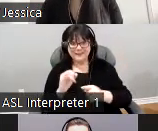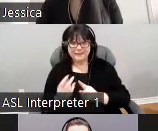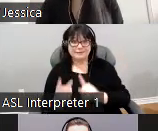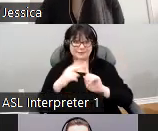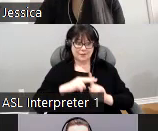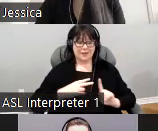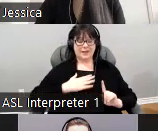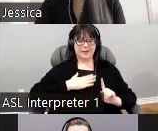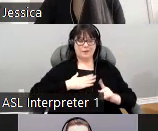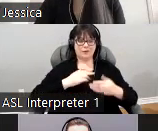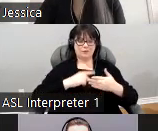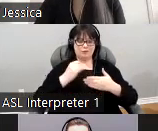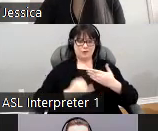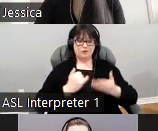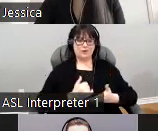the work that we are doing.